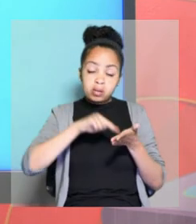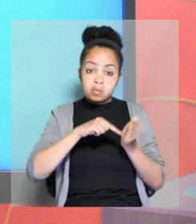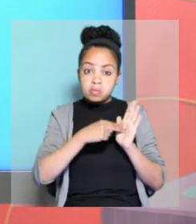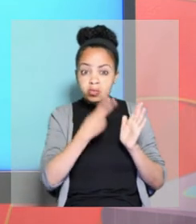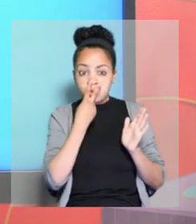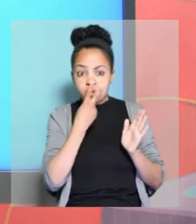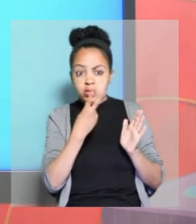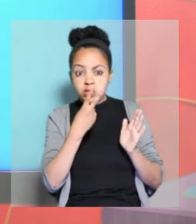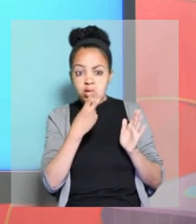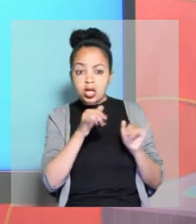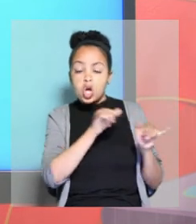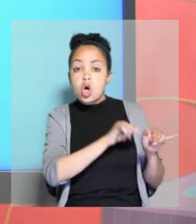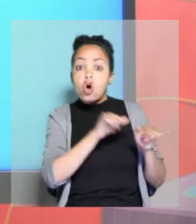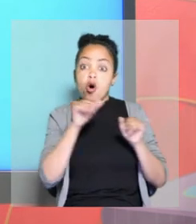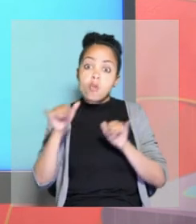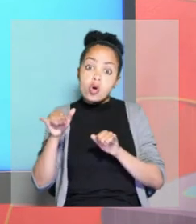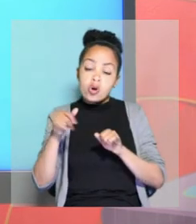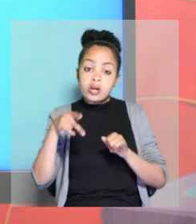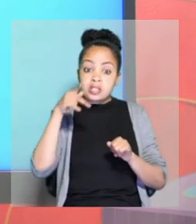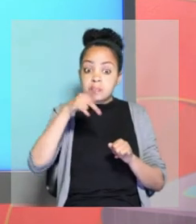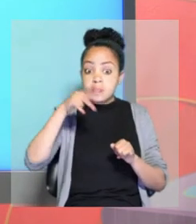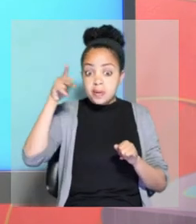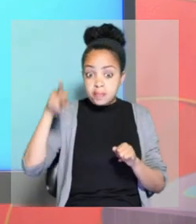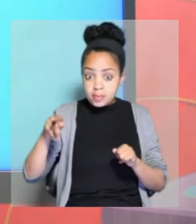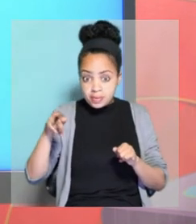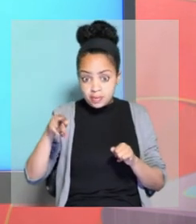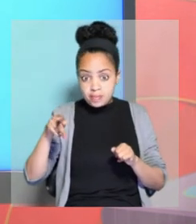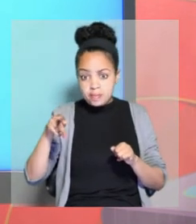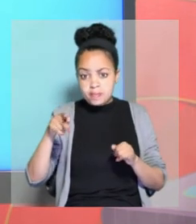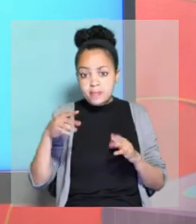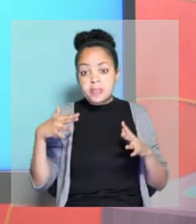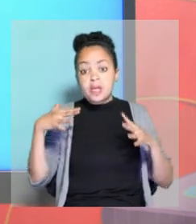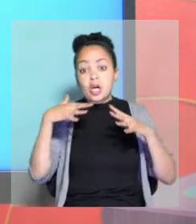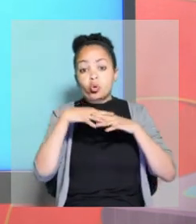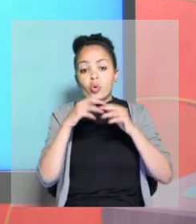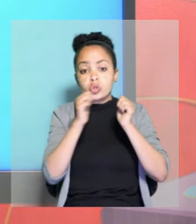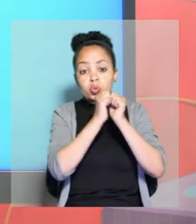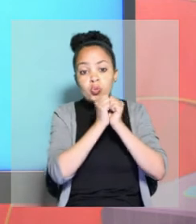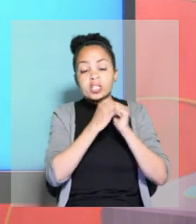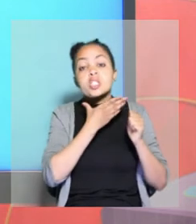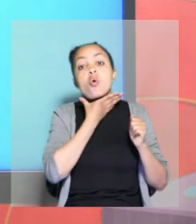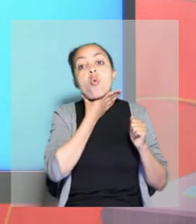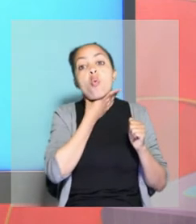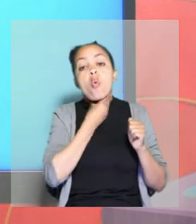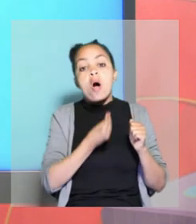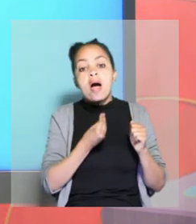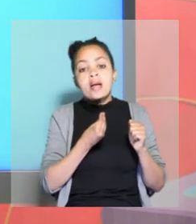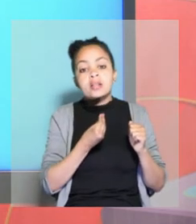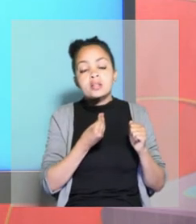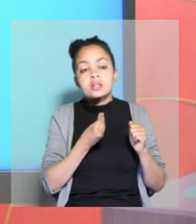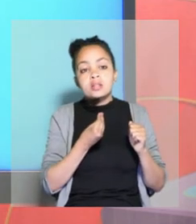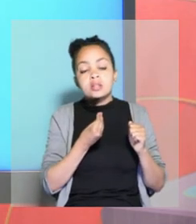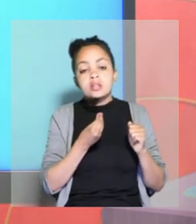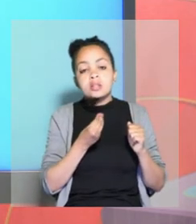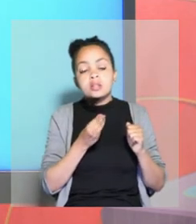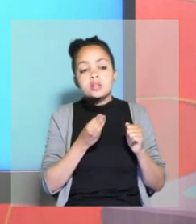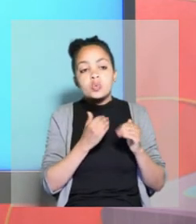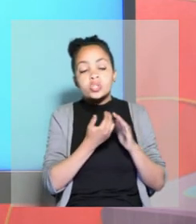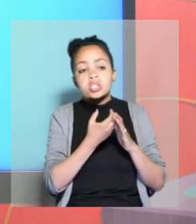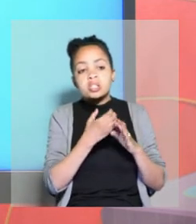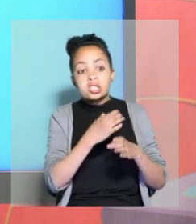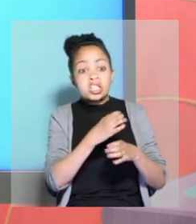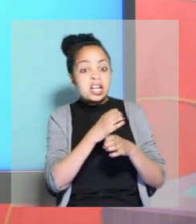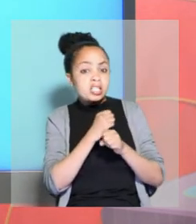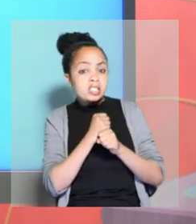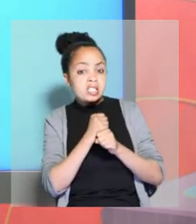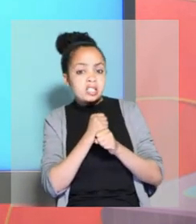capital, homozygous P capital, P capital, crossed with white, which is recessive, P